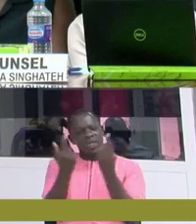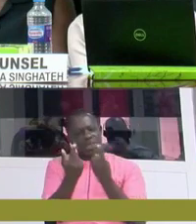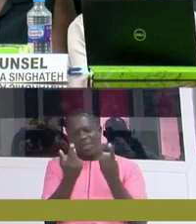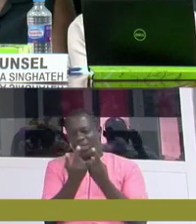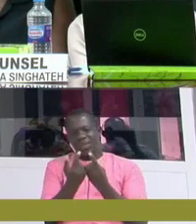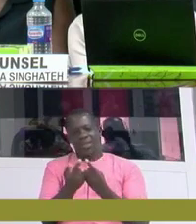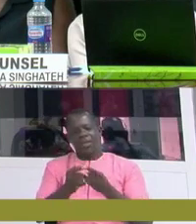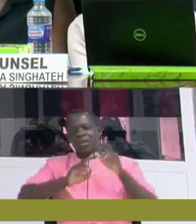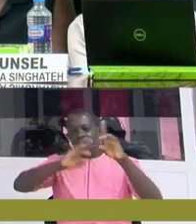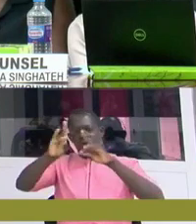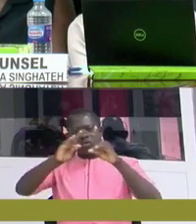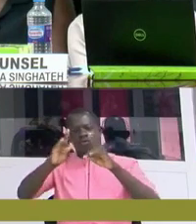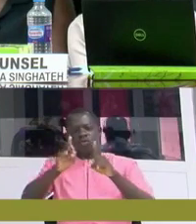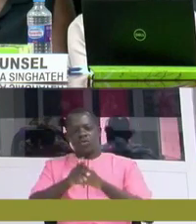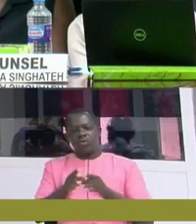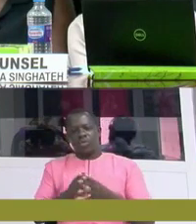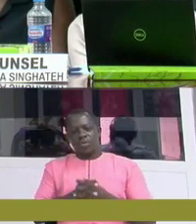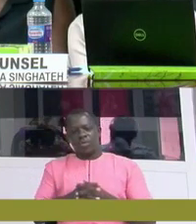to